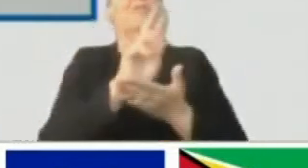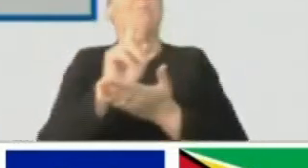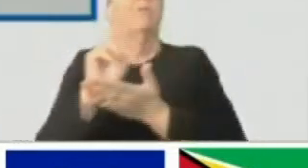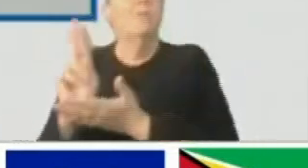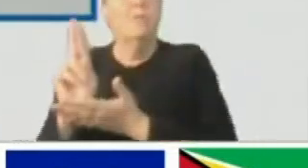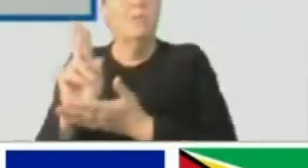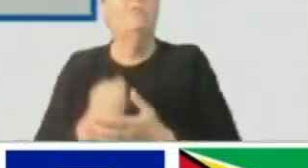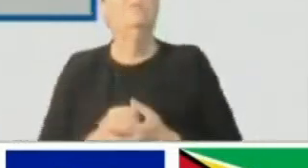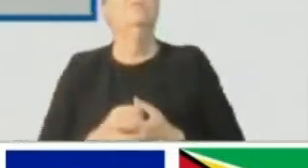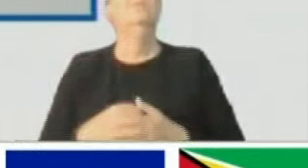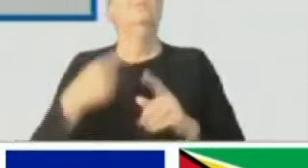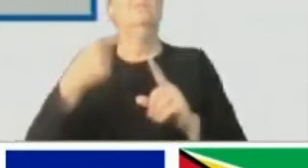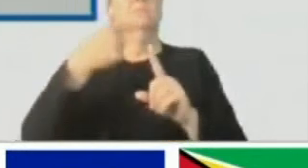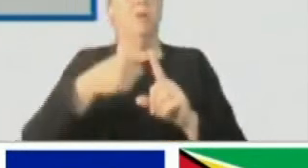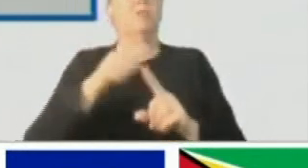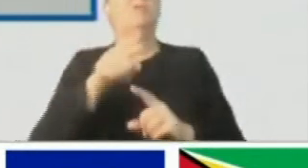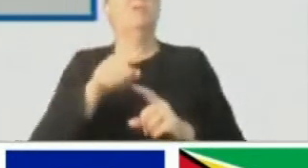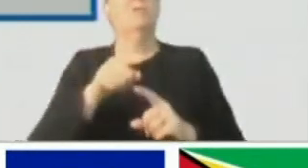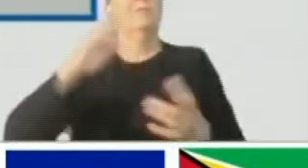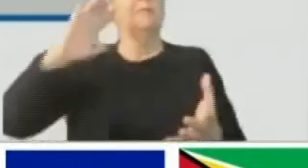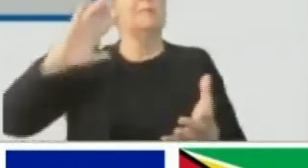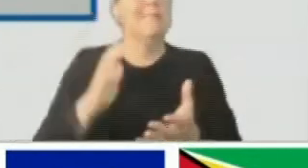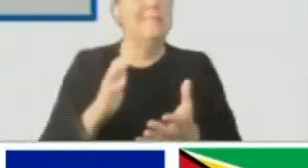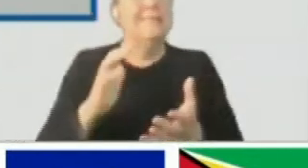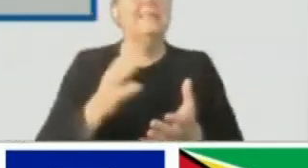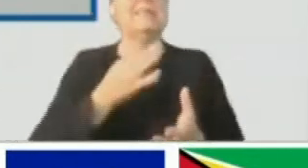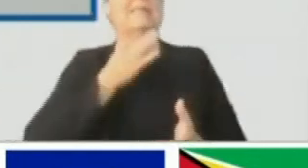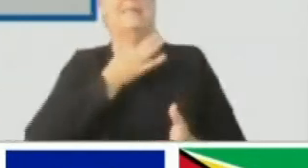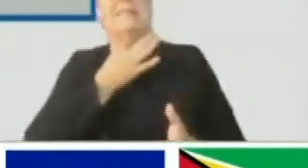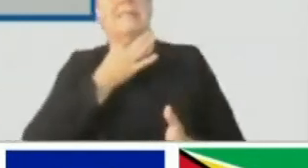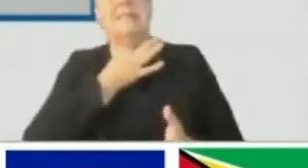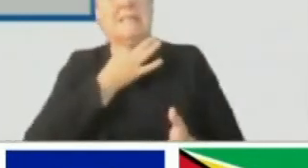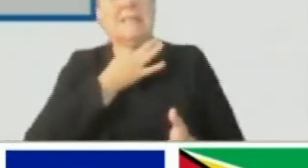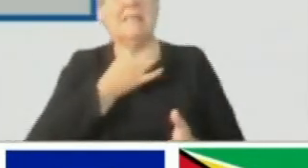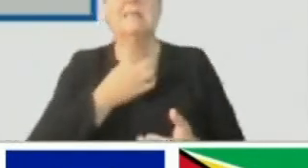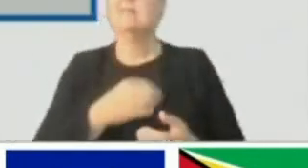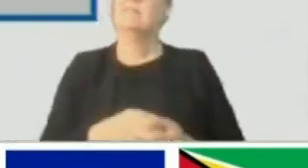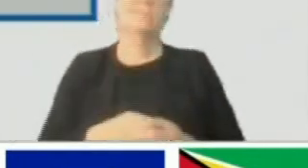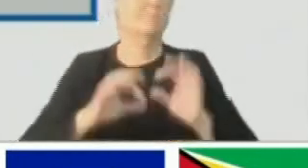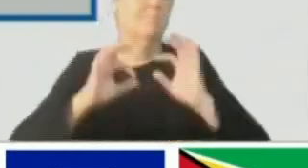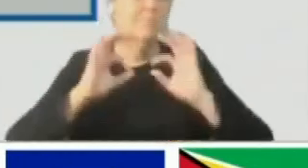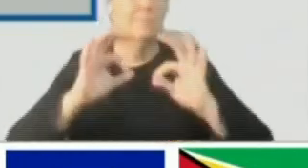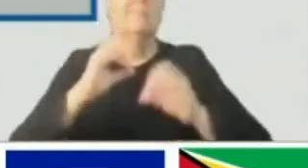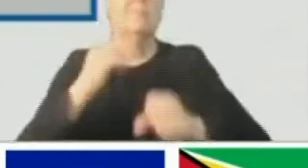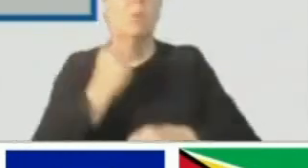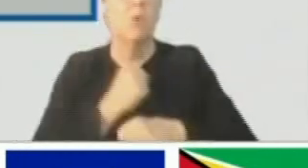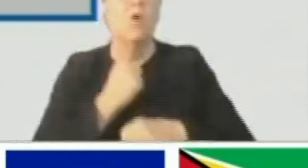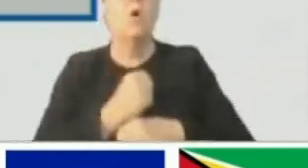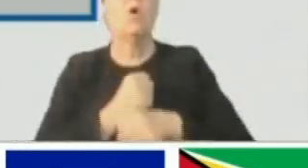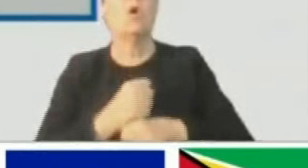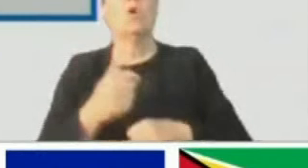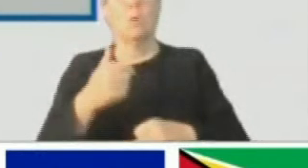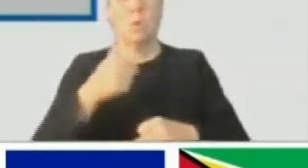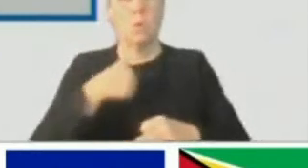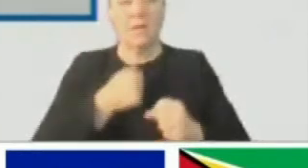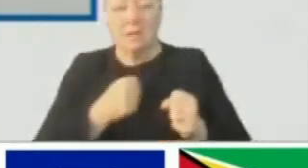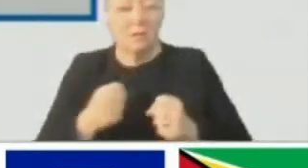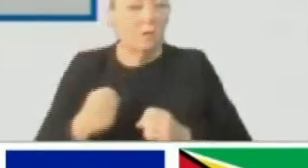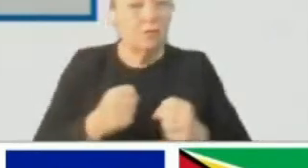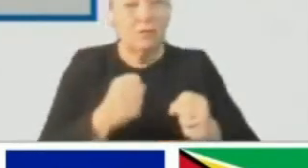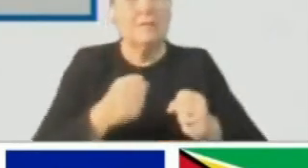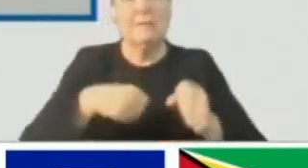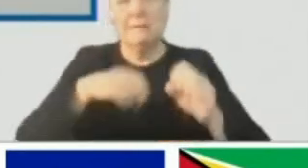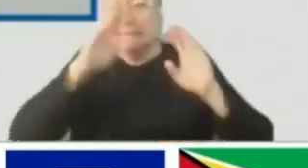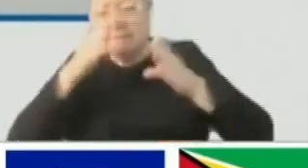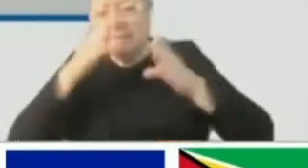Act under which it falls, have been indispensable to our strategic and tactical approaches to disasters. In